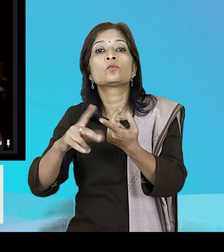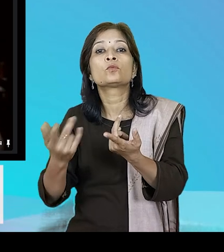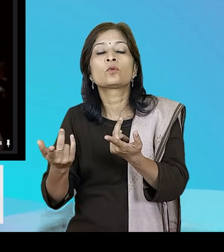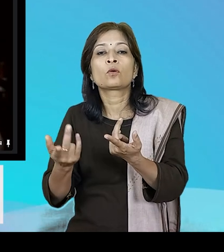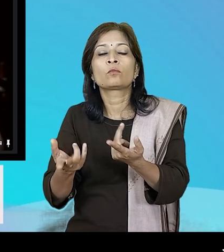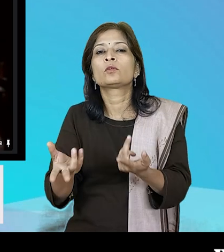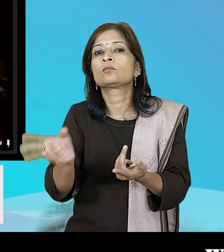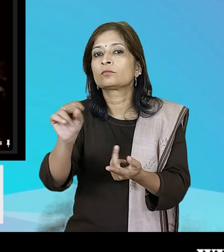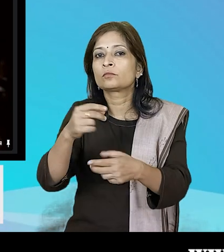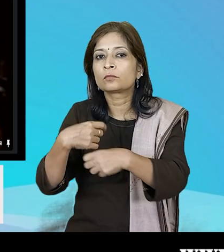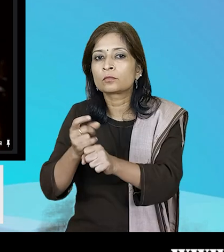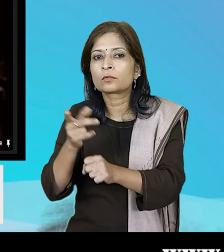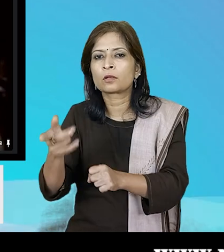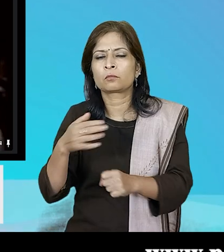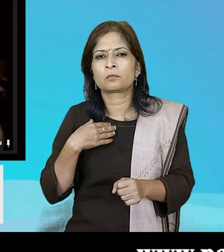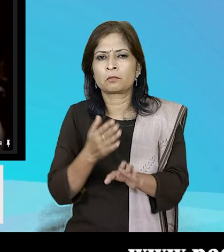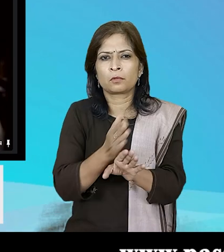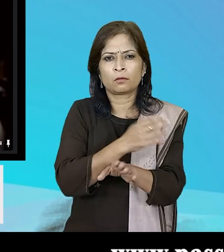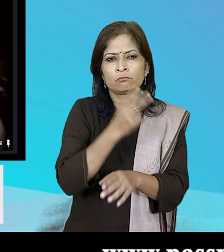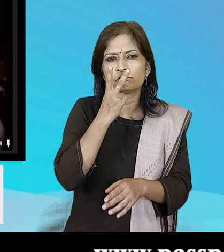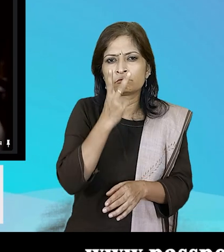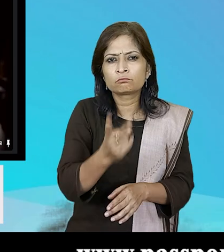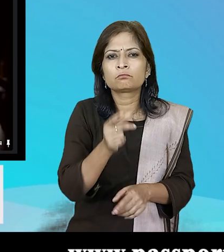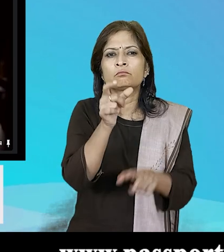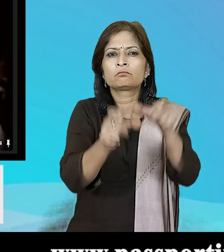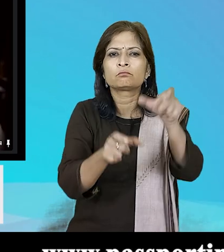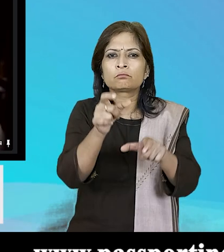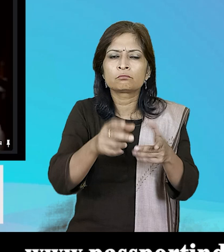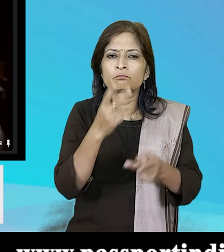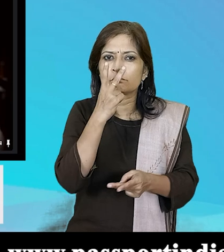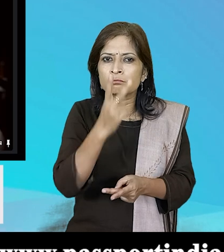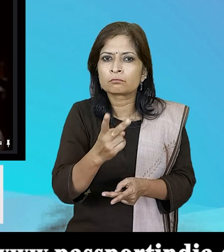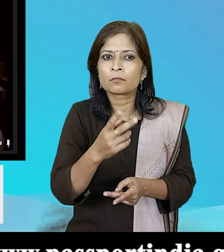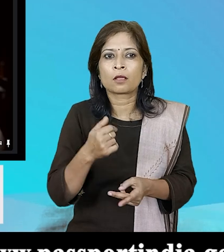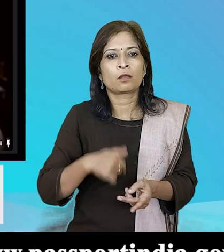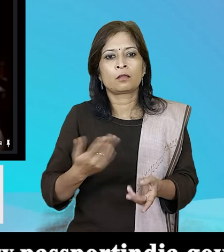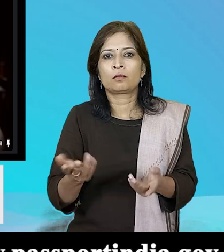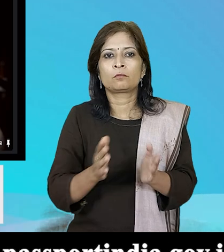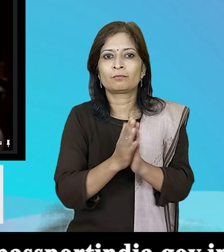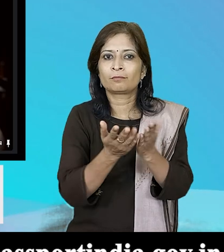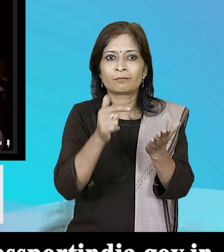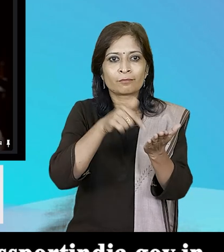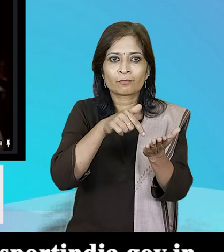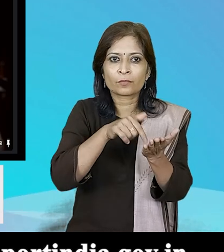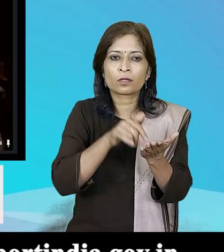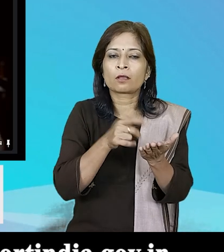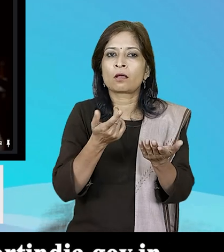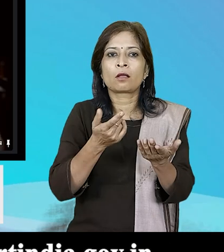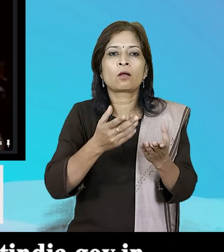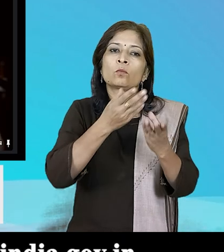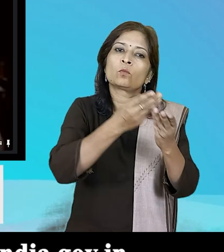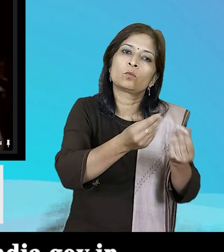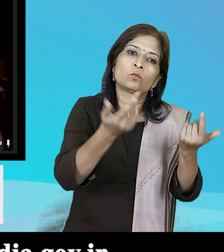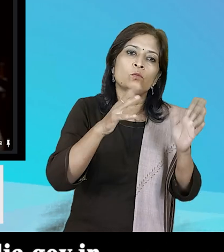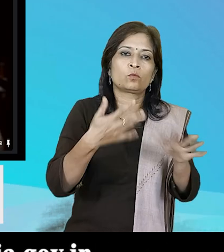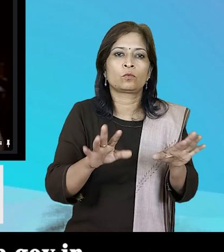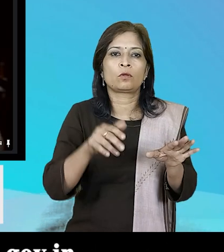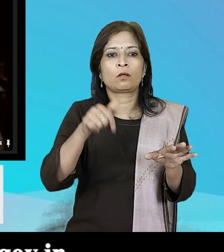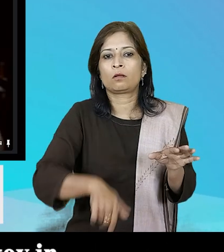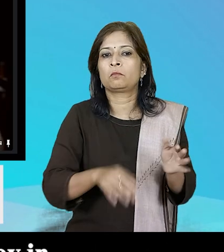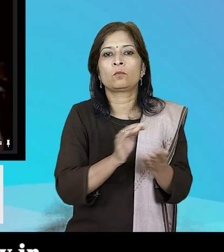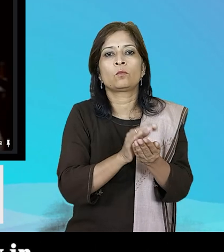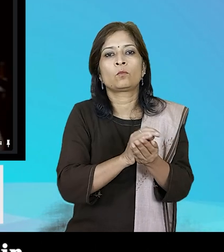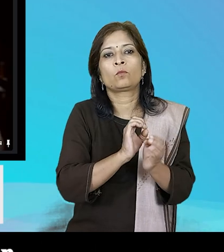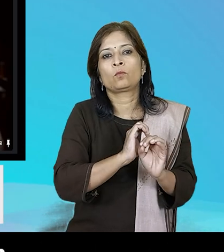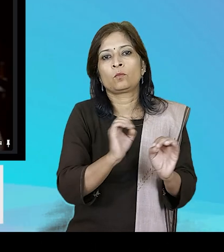a misnomer in the sense we have seen cases where people feel that, oh, my passport expired, so I don't really hold